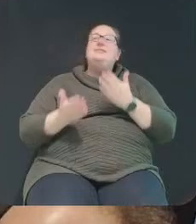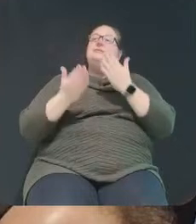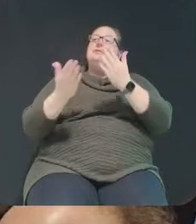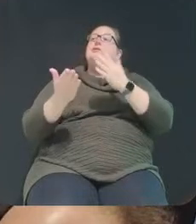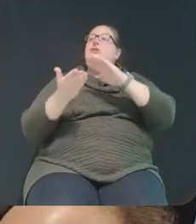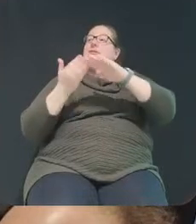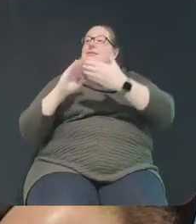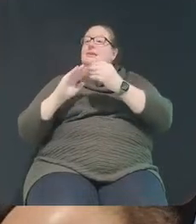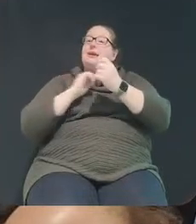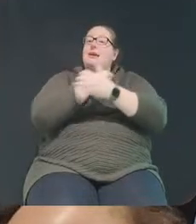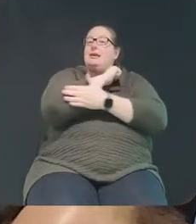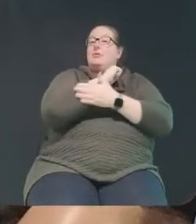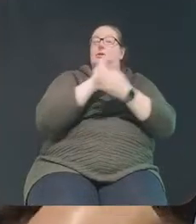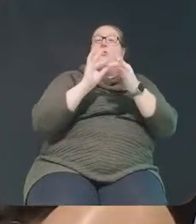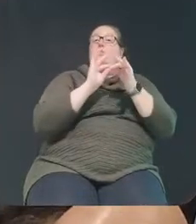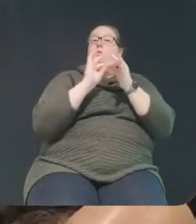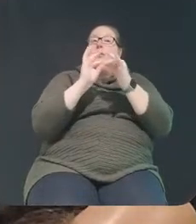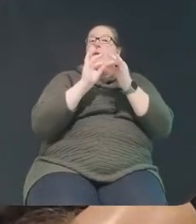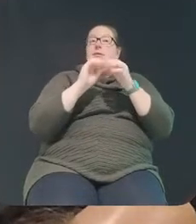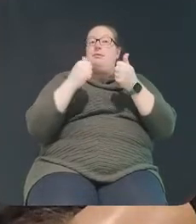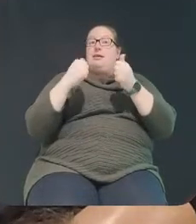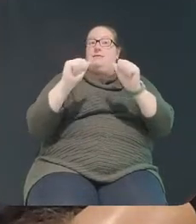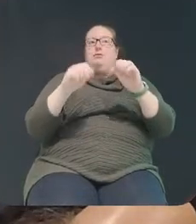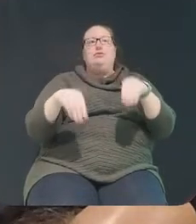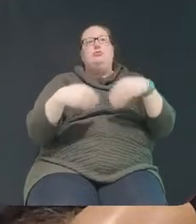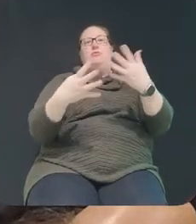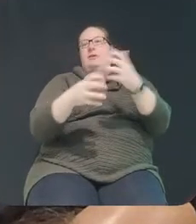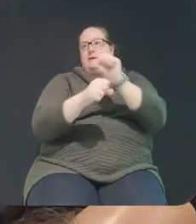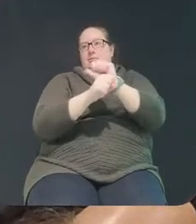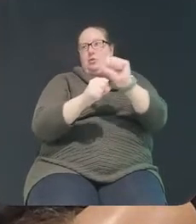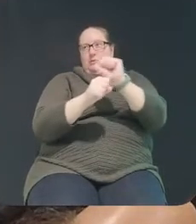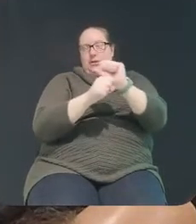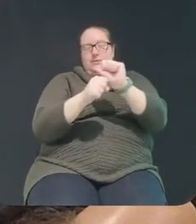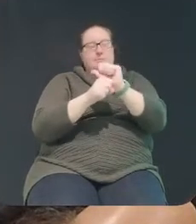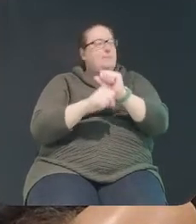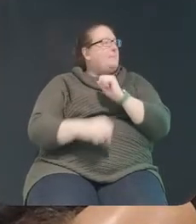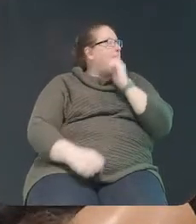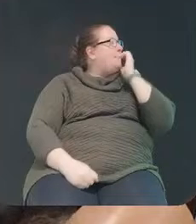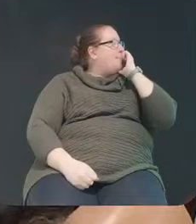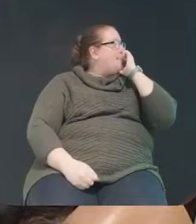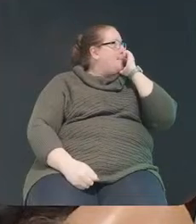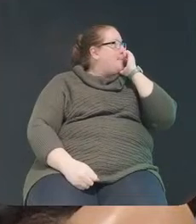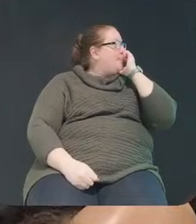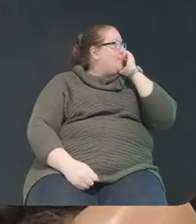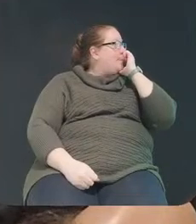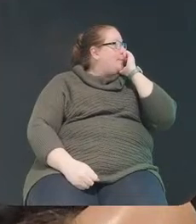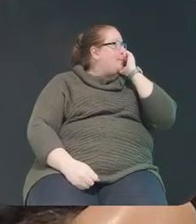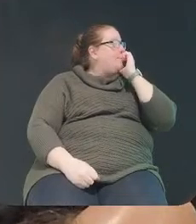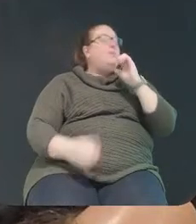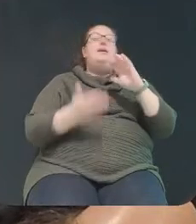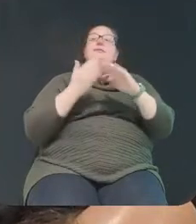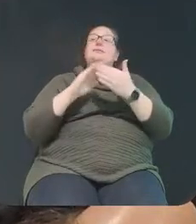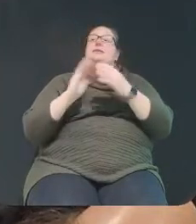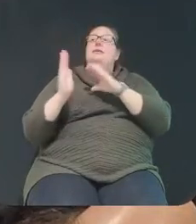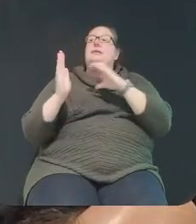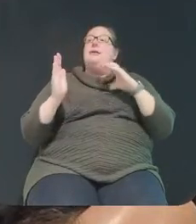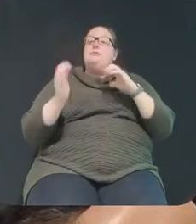county coordinate efforts to provide employment to those needing it. And later that month, City Council passed